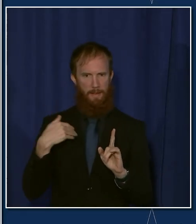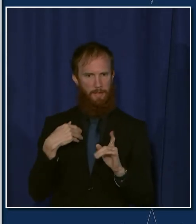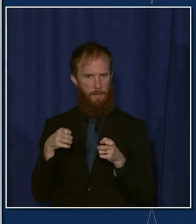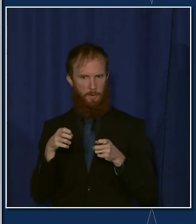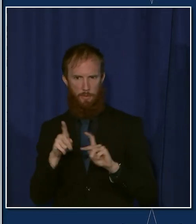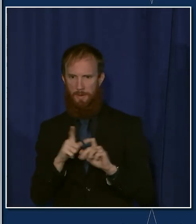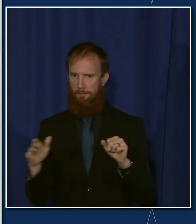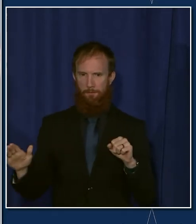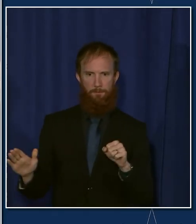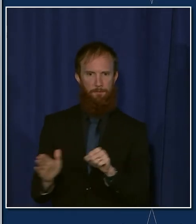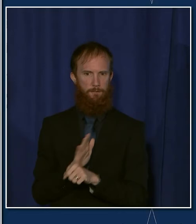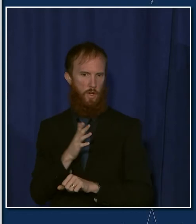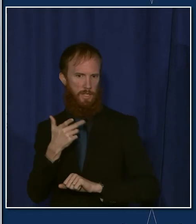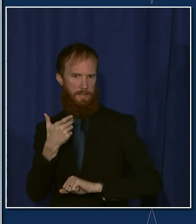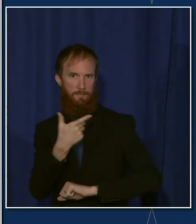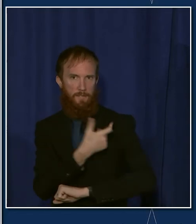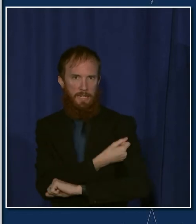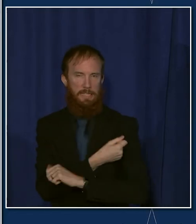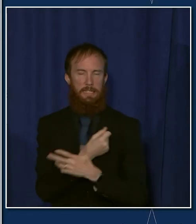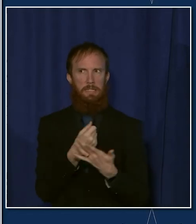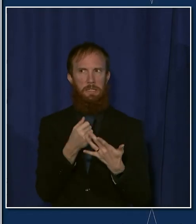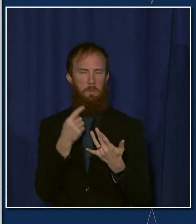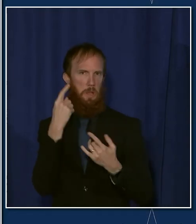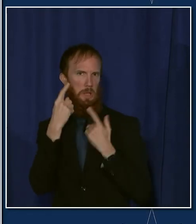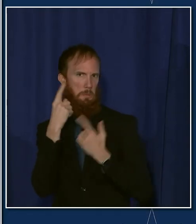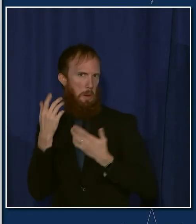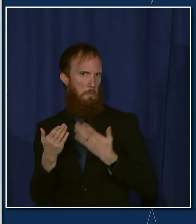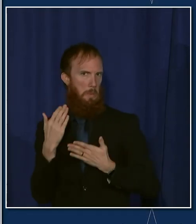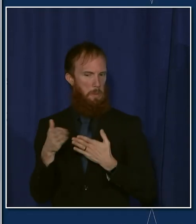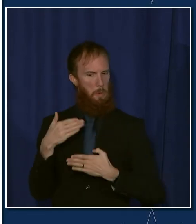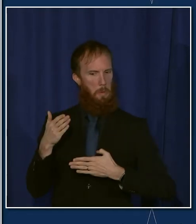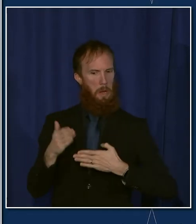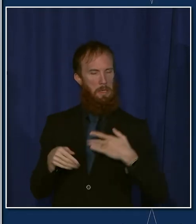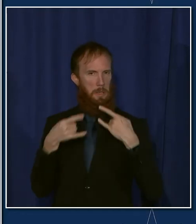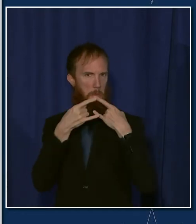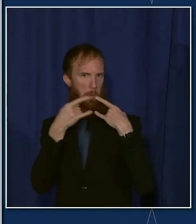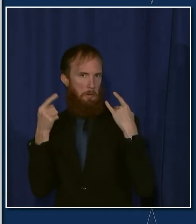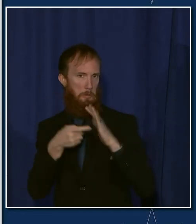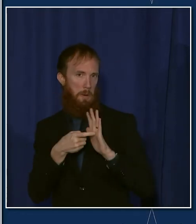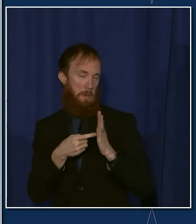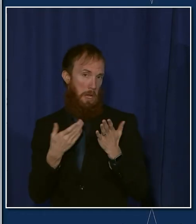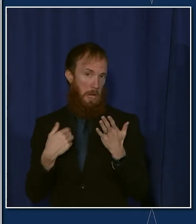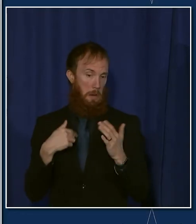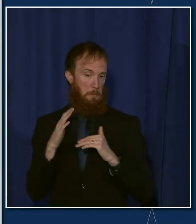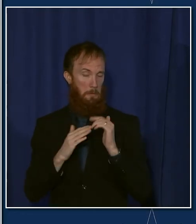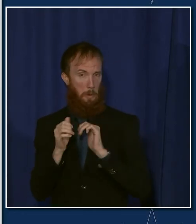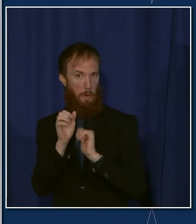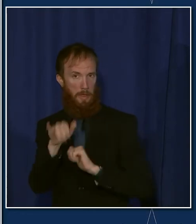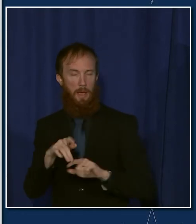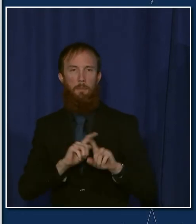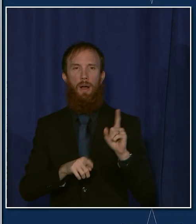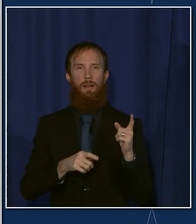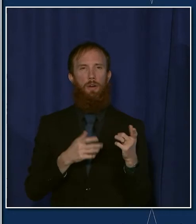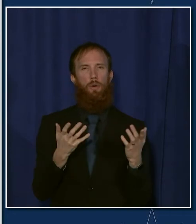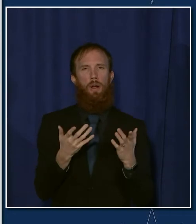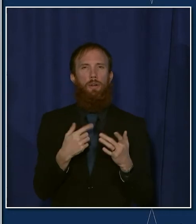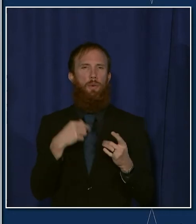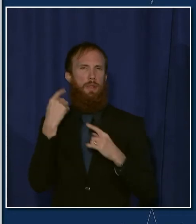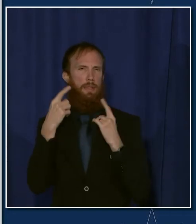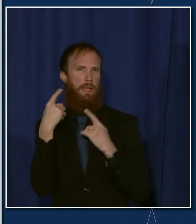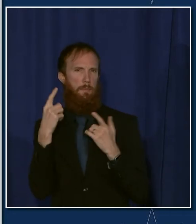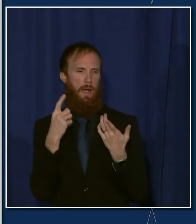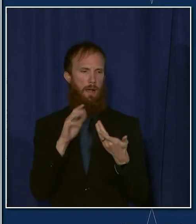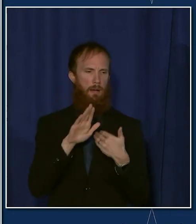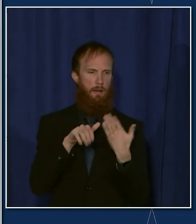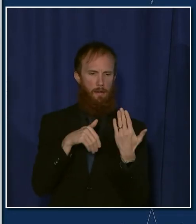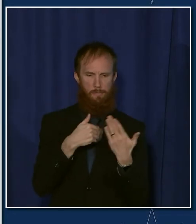fully vaccinated settings, whether we could think about dropping masks in those requirements. I'd be comfortable with that, but it's thinking about what are the logistics of that. And